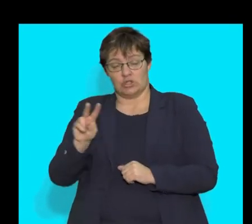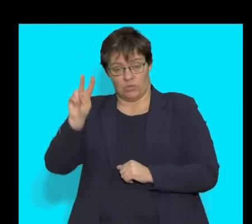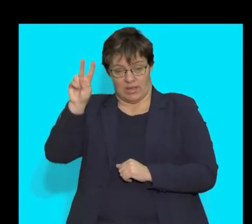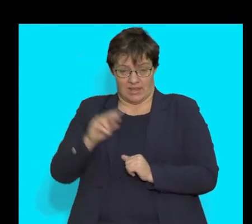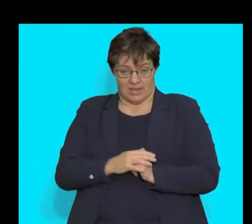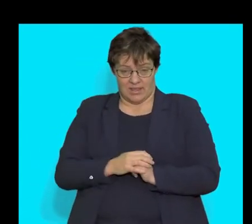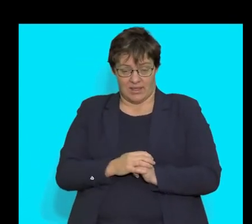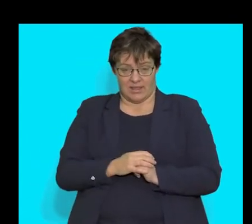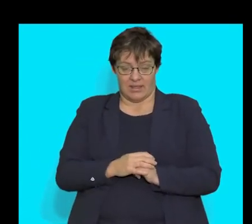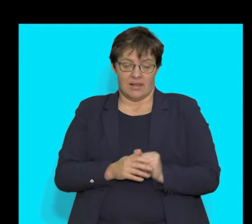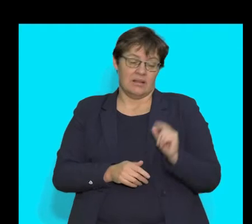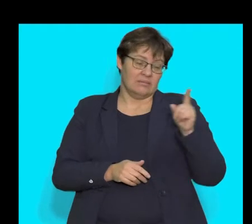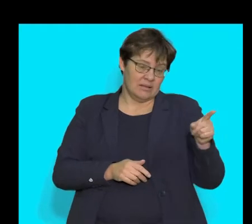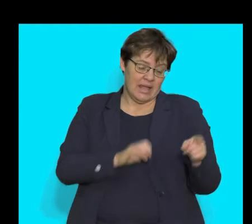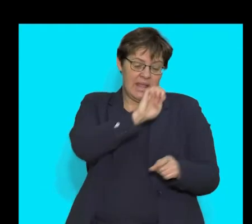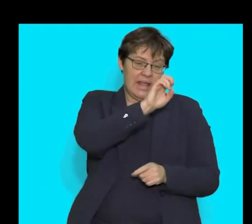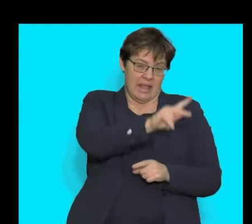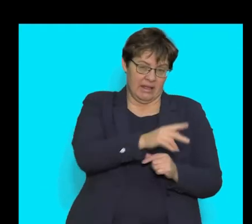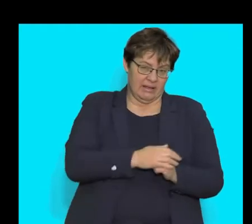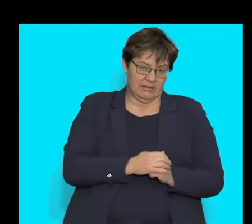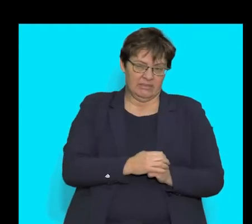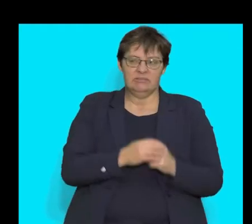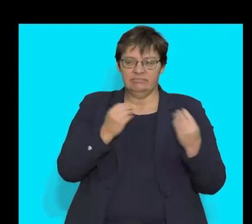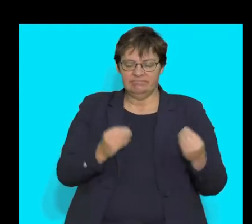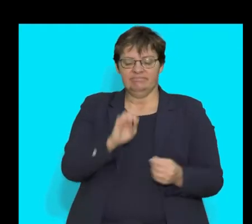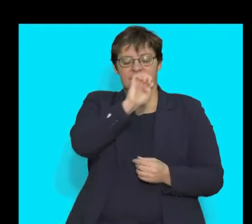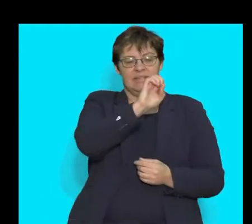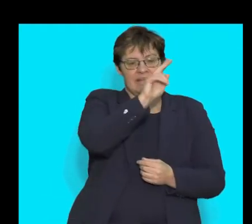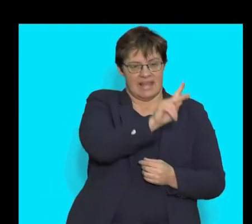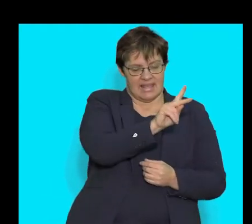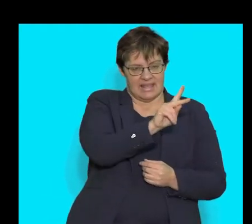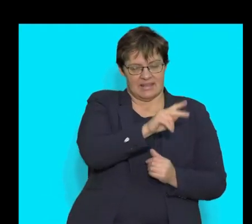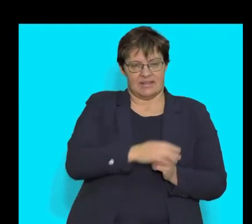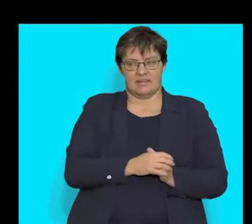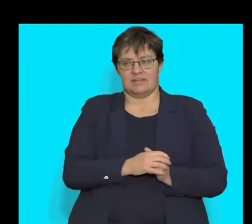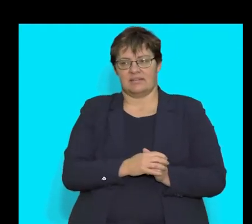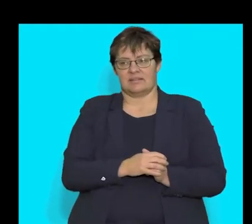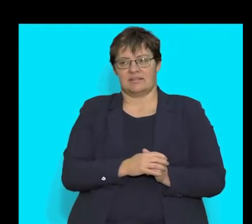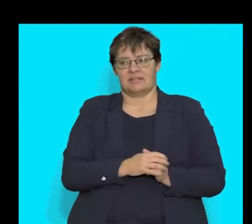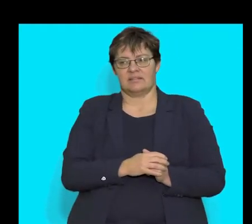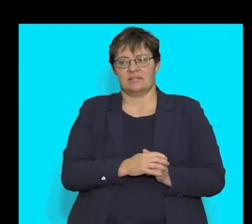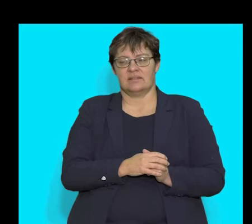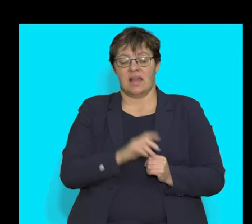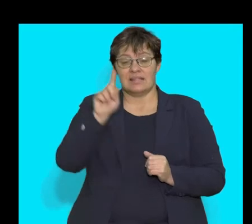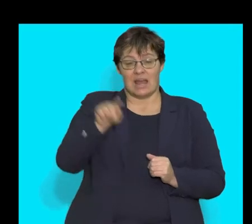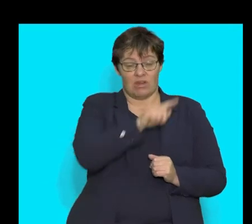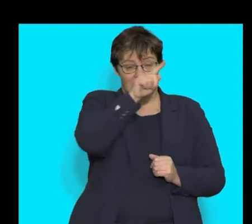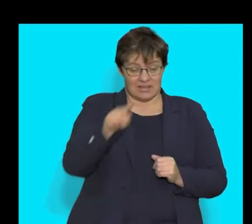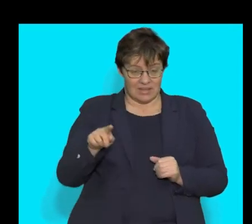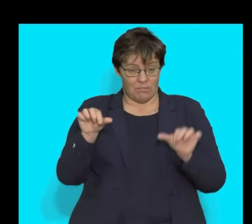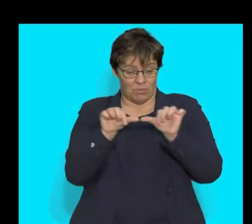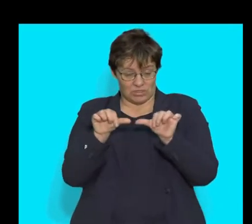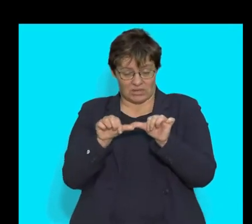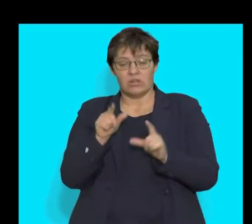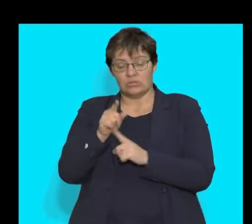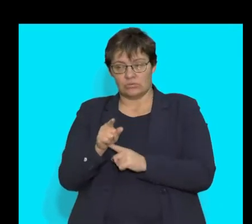squared, and this is EK. So we've got EK is directly proportional